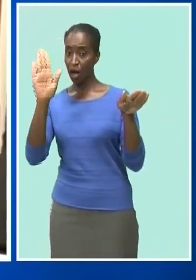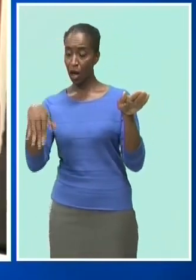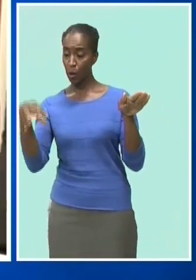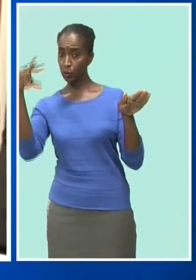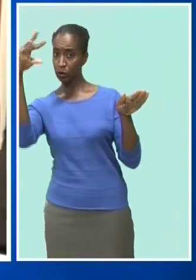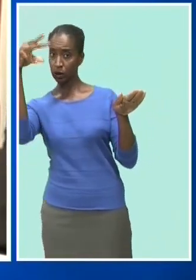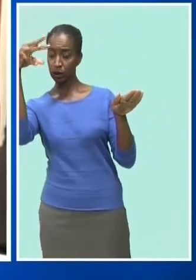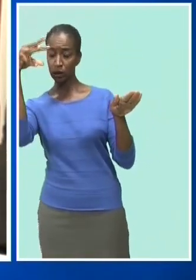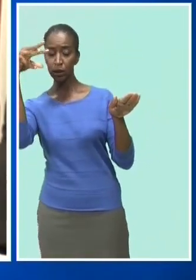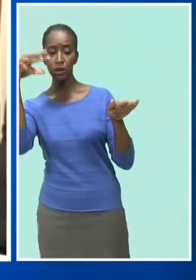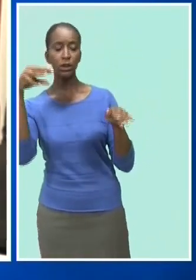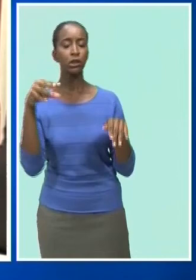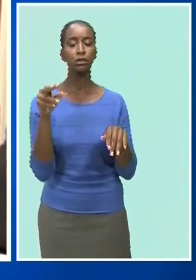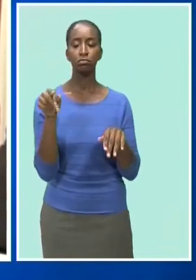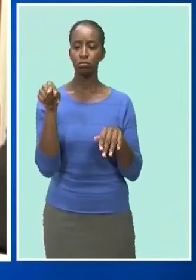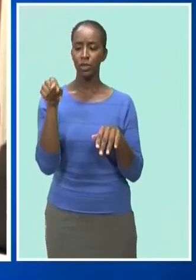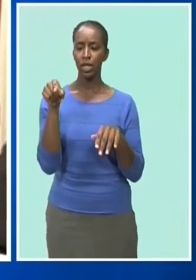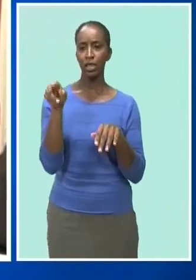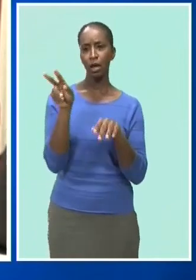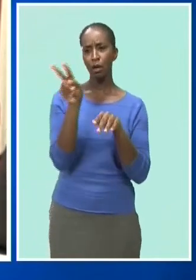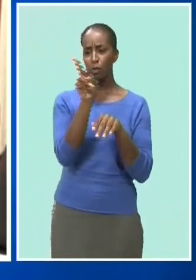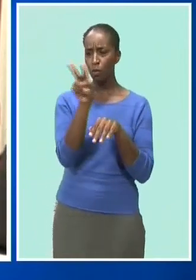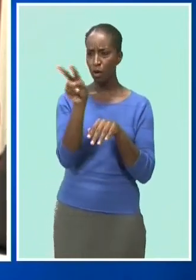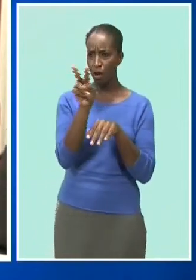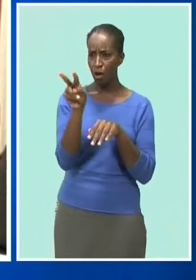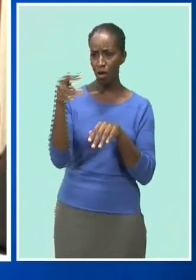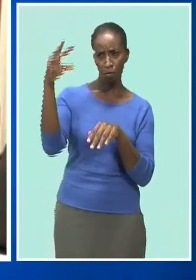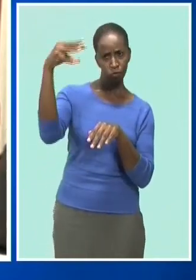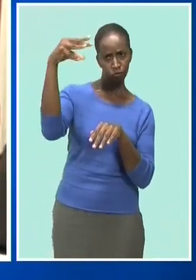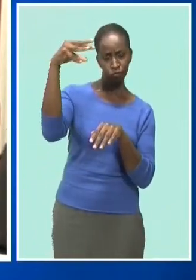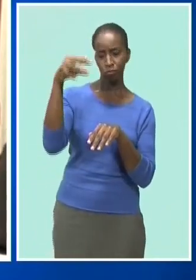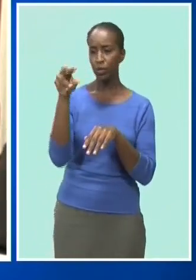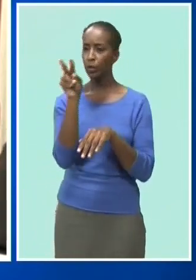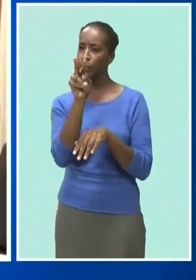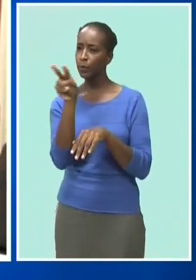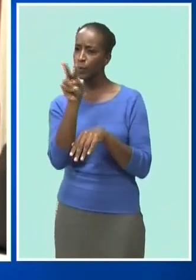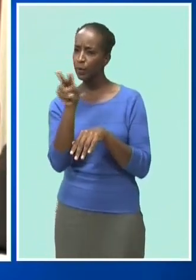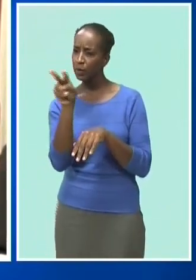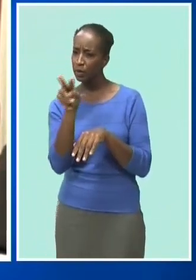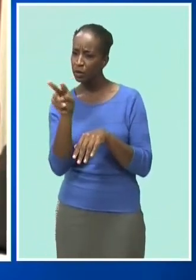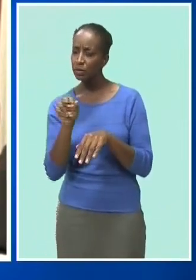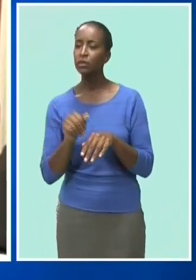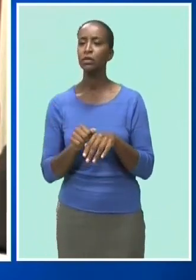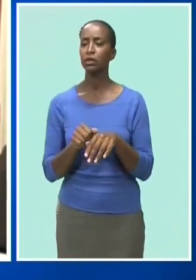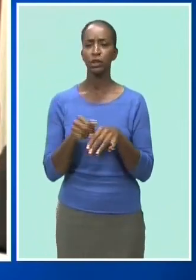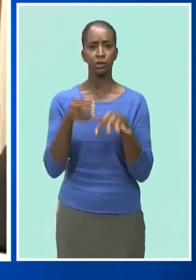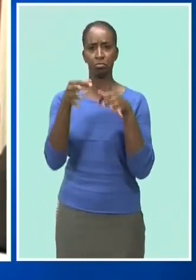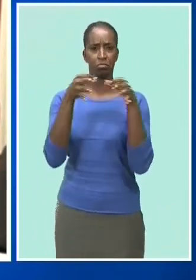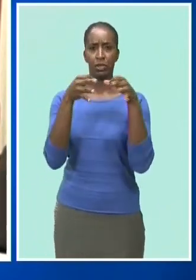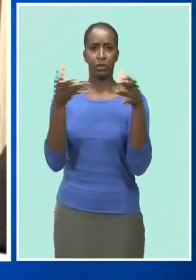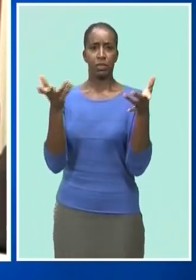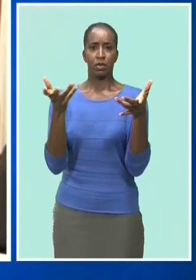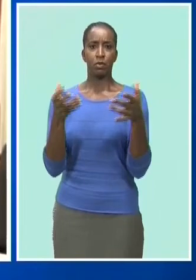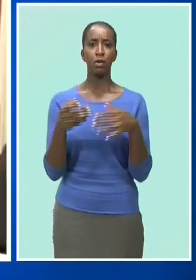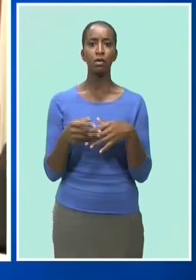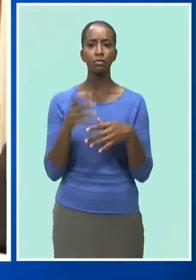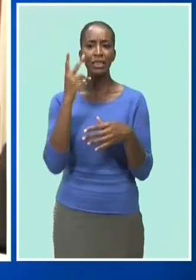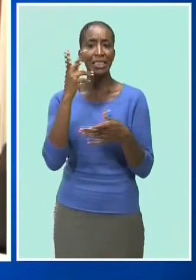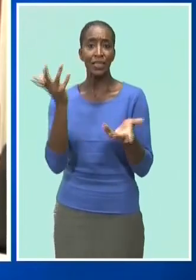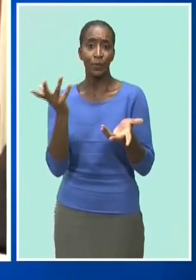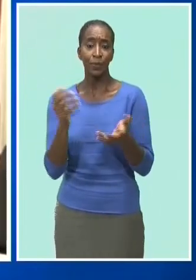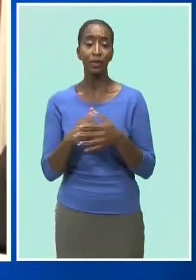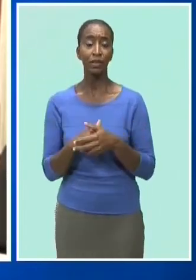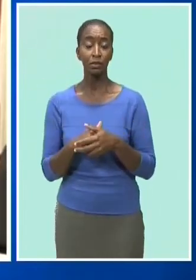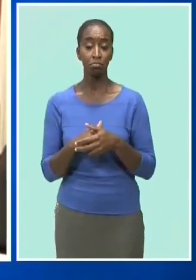and this is of very high quality. Examination of this footage has clearly demonstrated that no